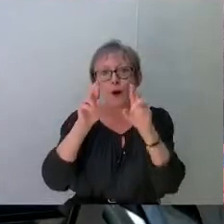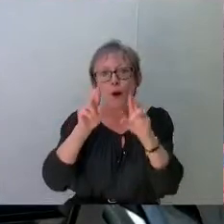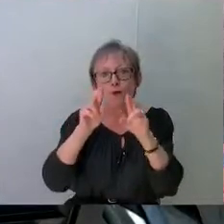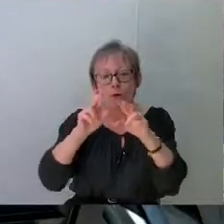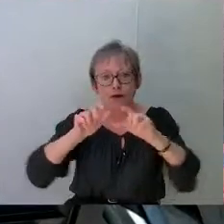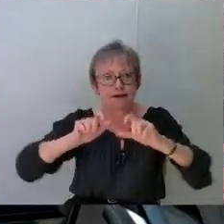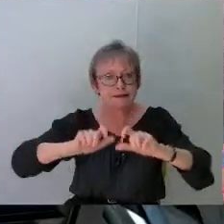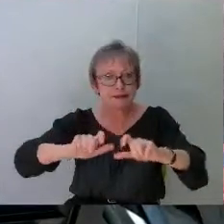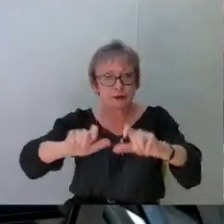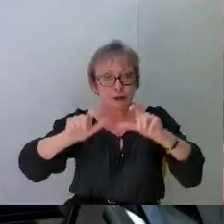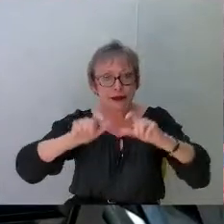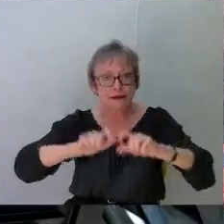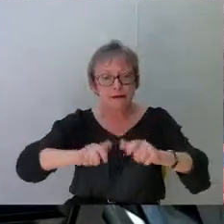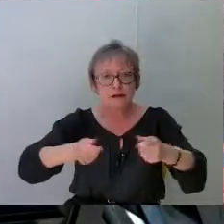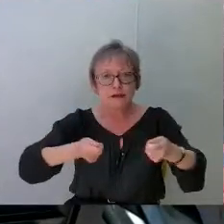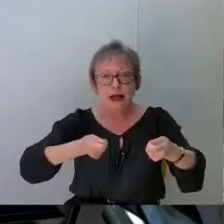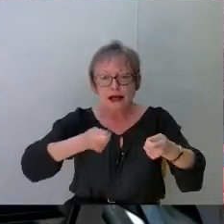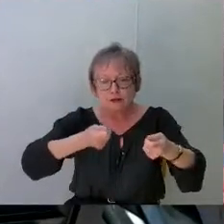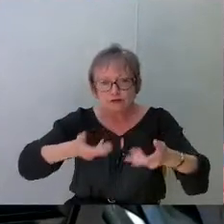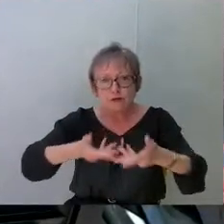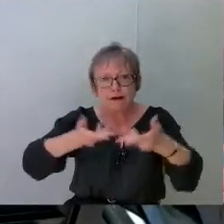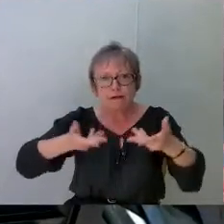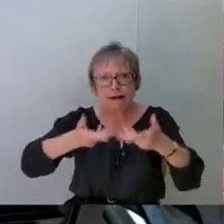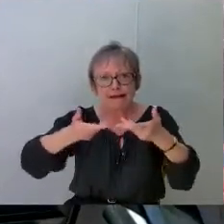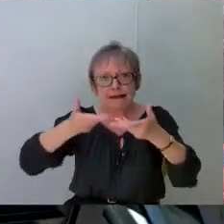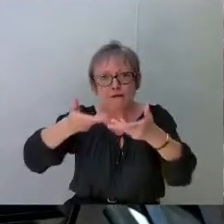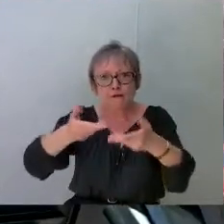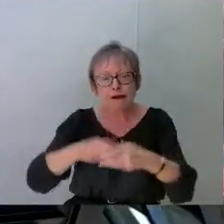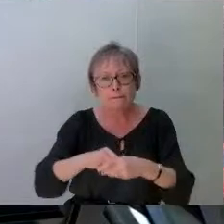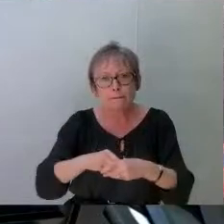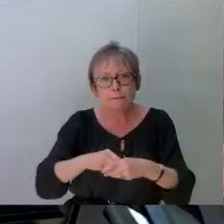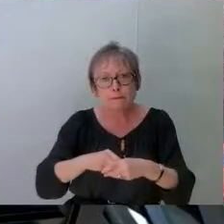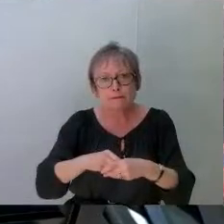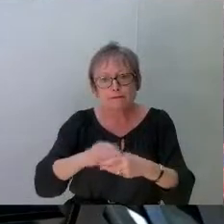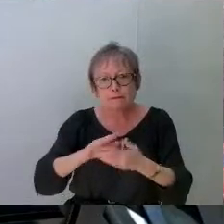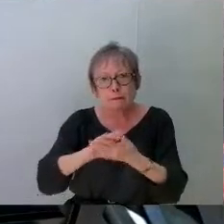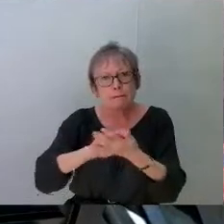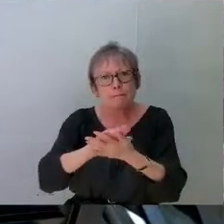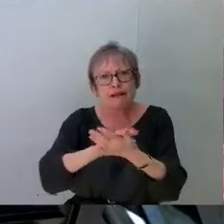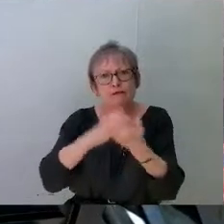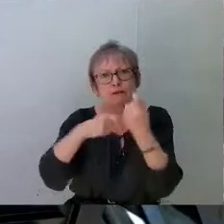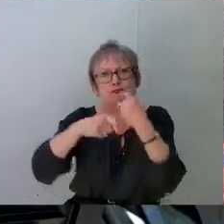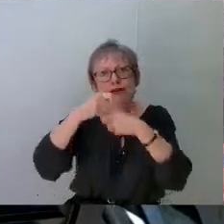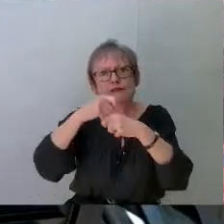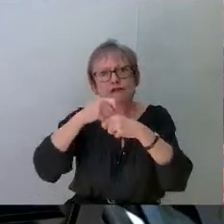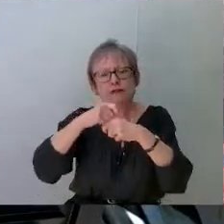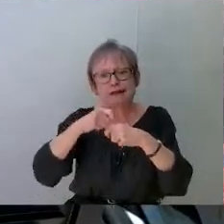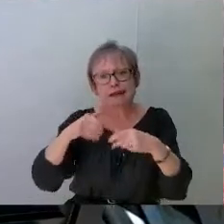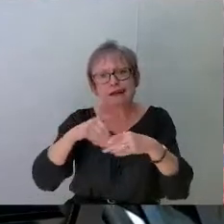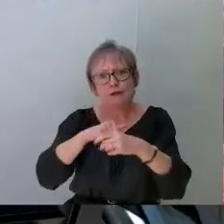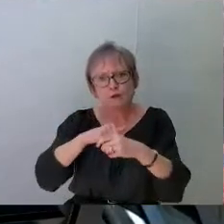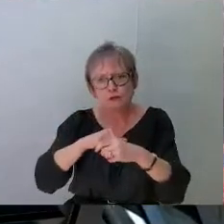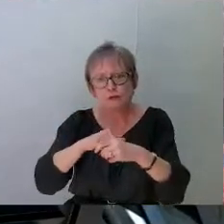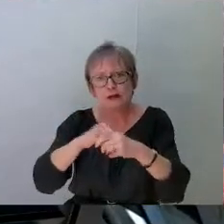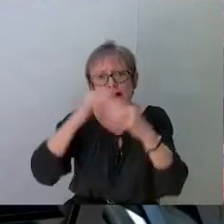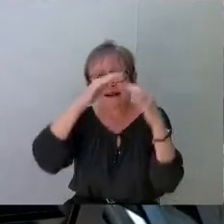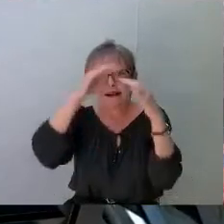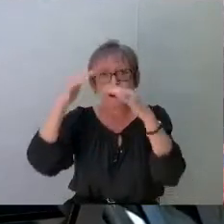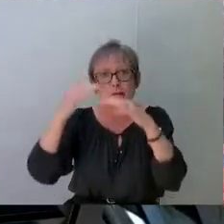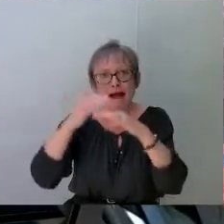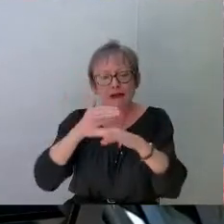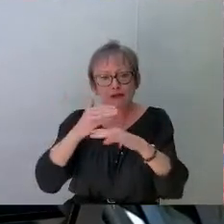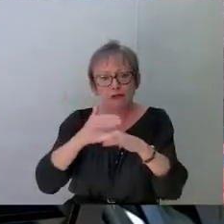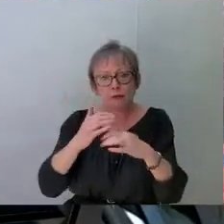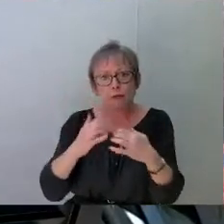continuing and driving that delivery, meaningful change on inclusion, on climate action, population